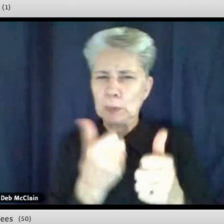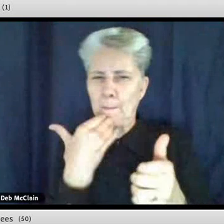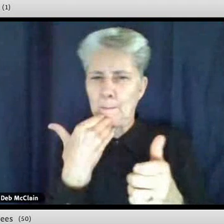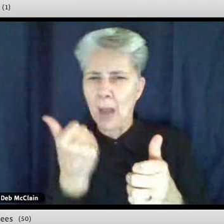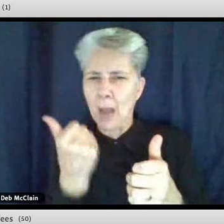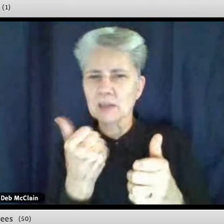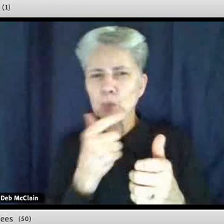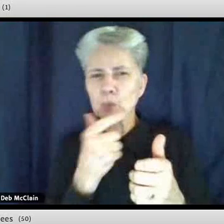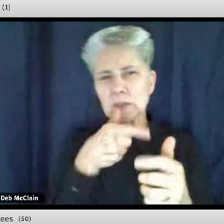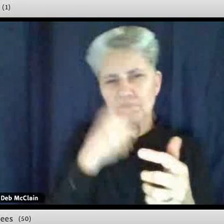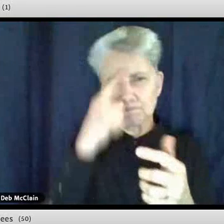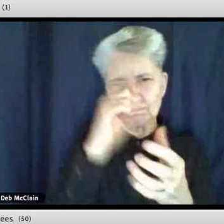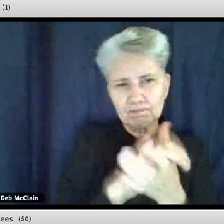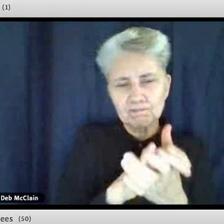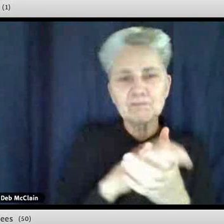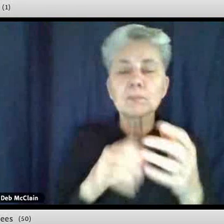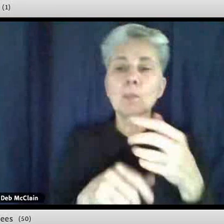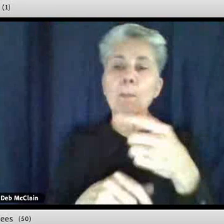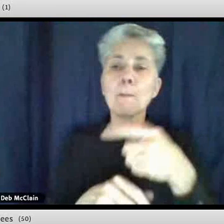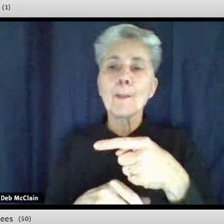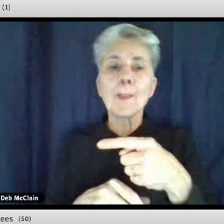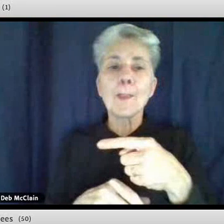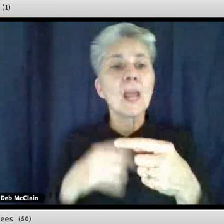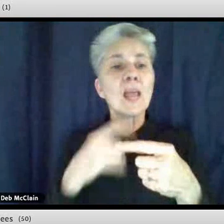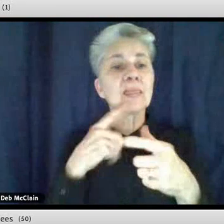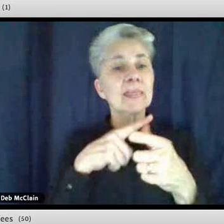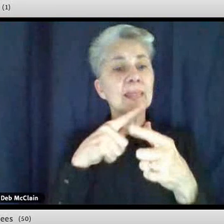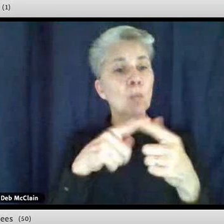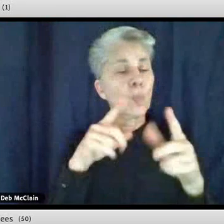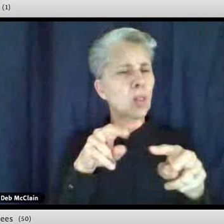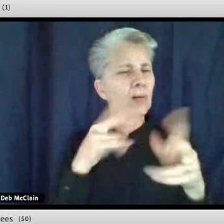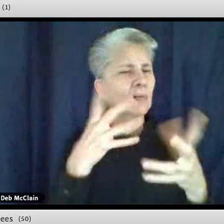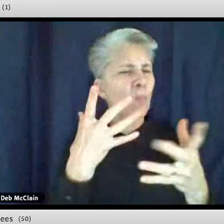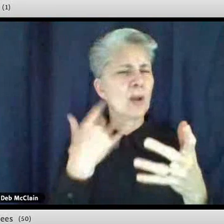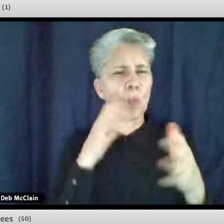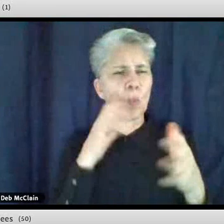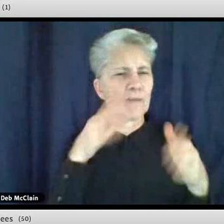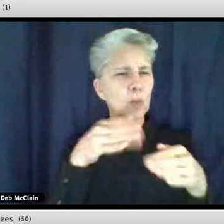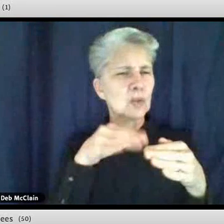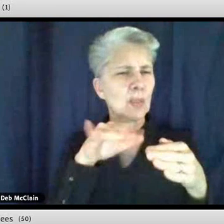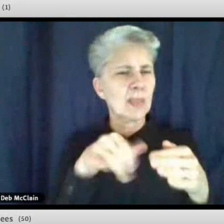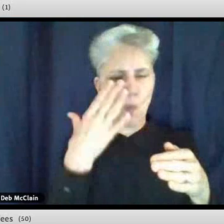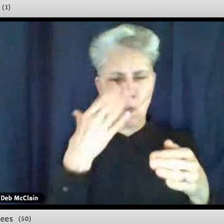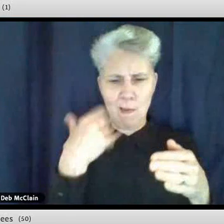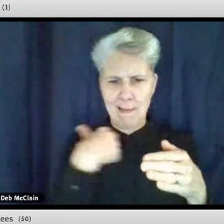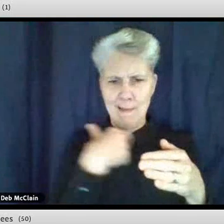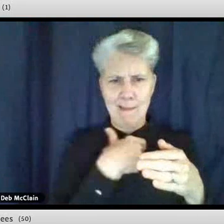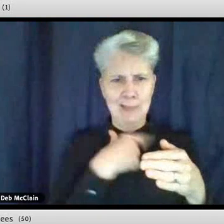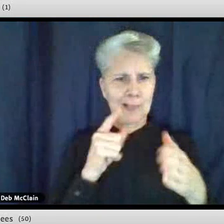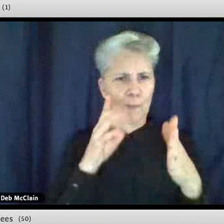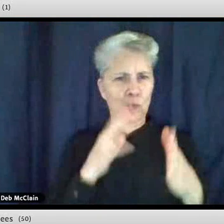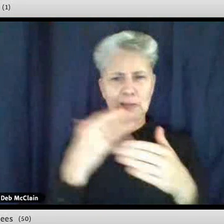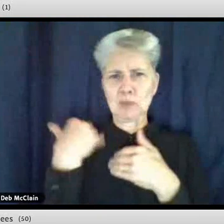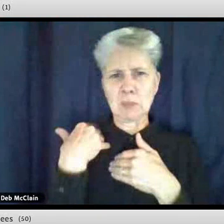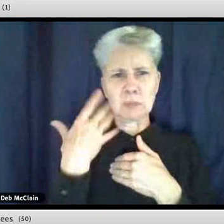there. And then we're going to look at, okay, why should we focus on this? Why us? What's our role